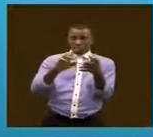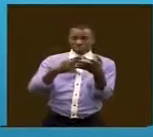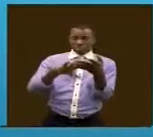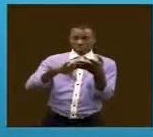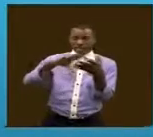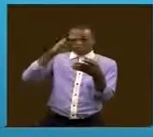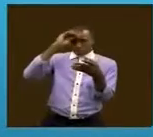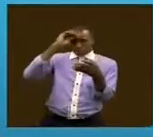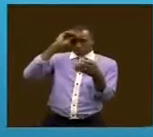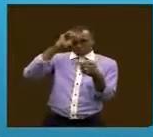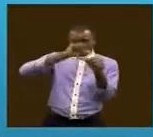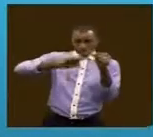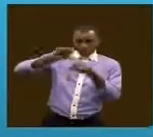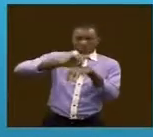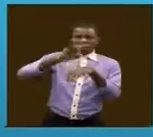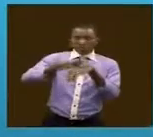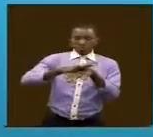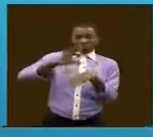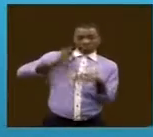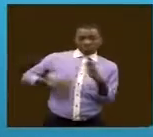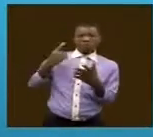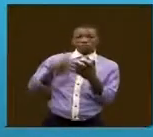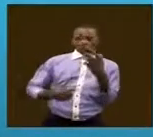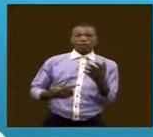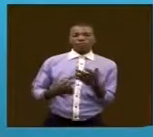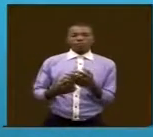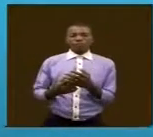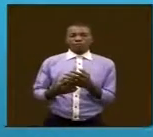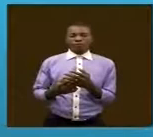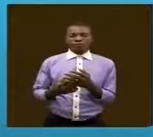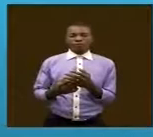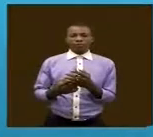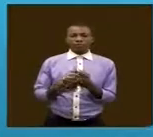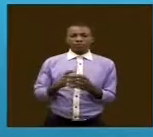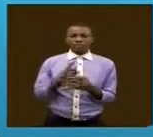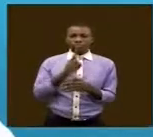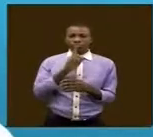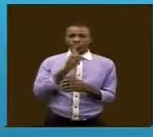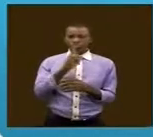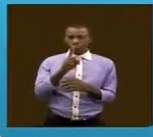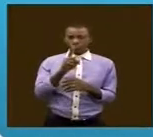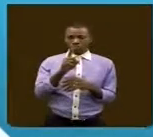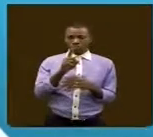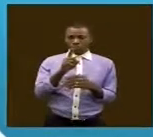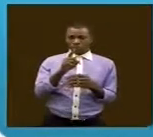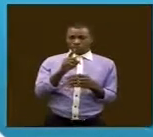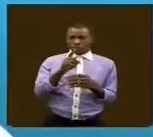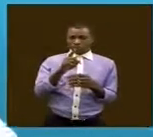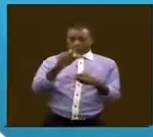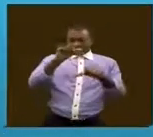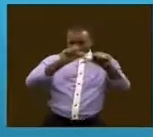orientation of what we have discussed. And science is learned to